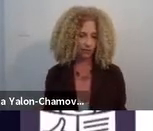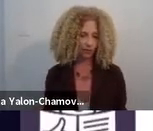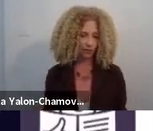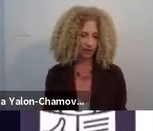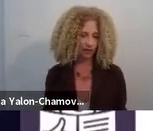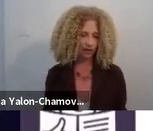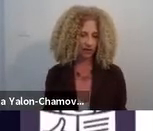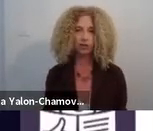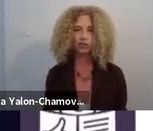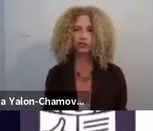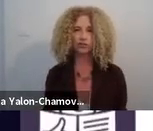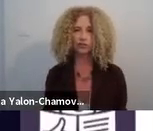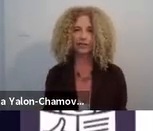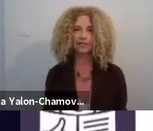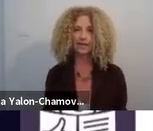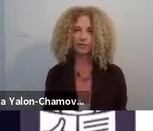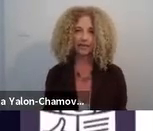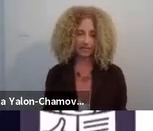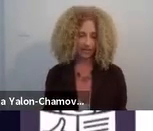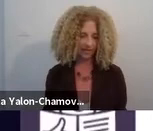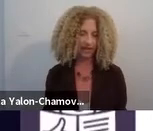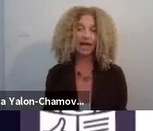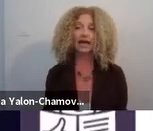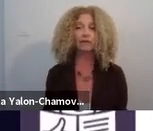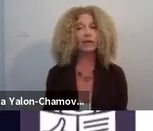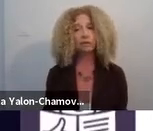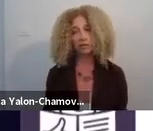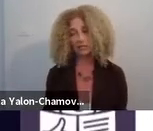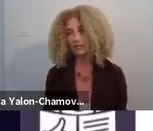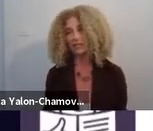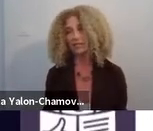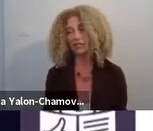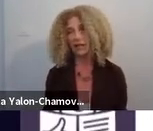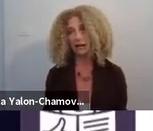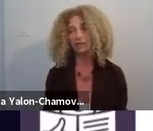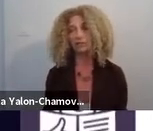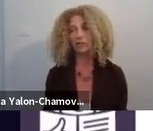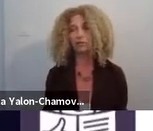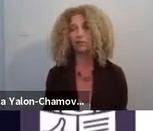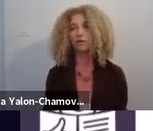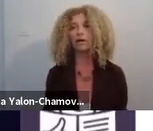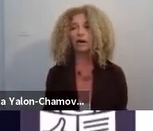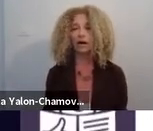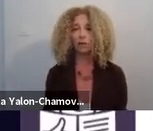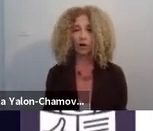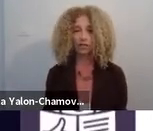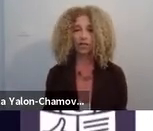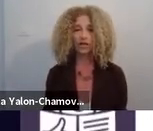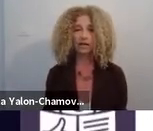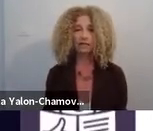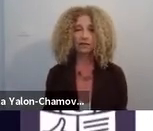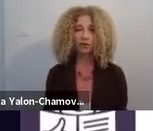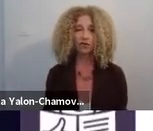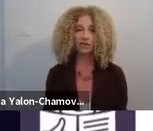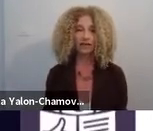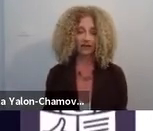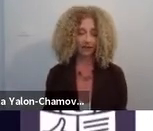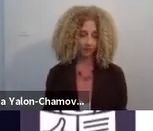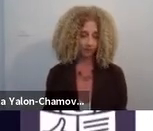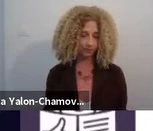us when we were able to do it day by day. And we had about 60,000 people watching us